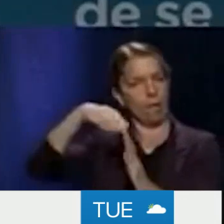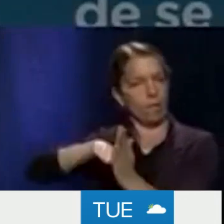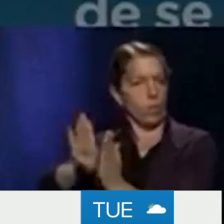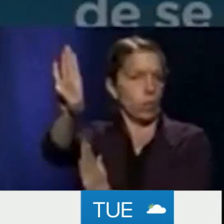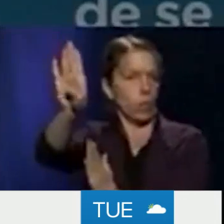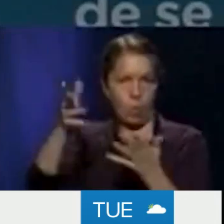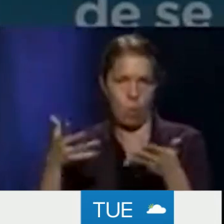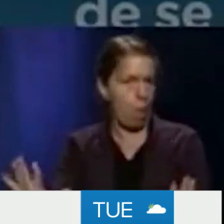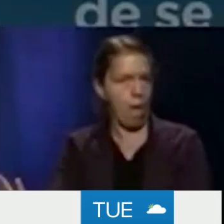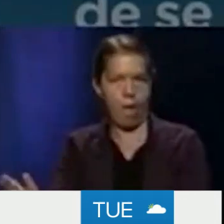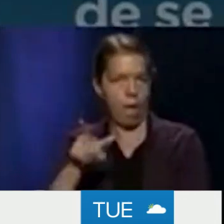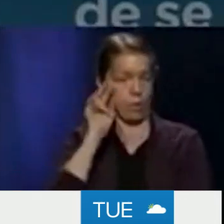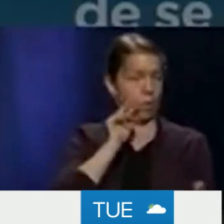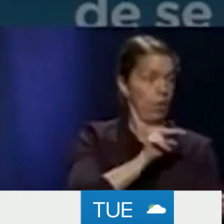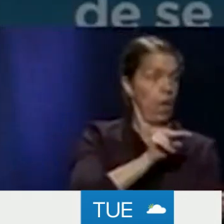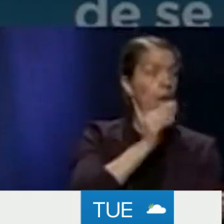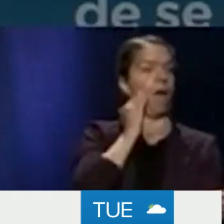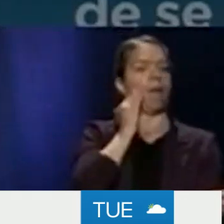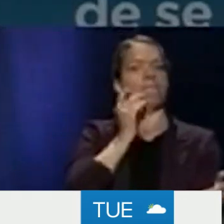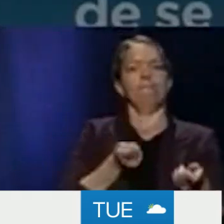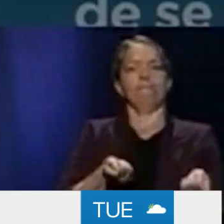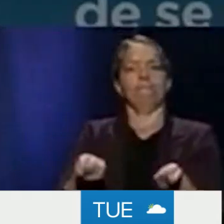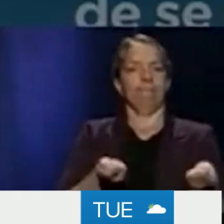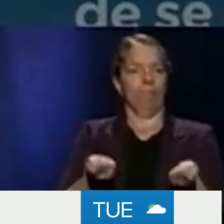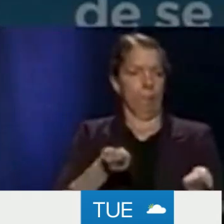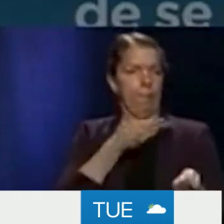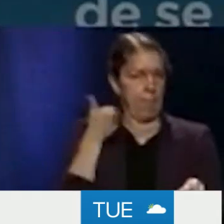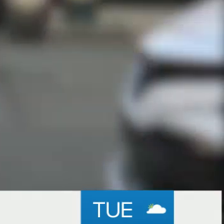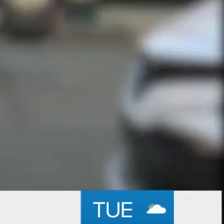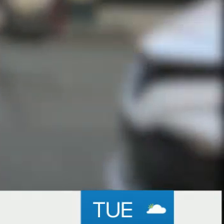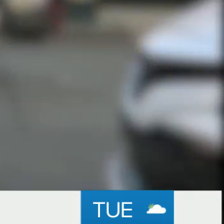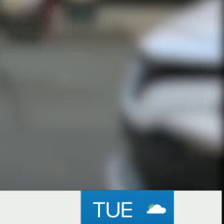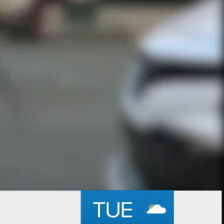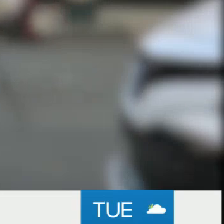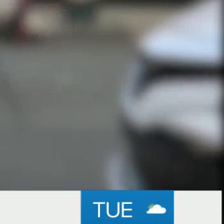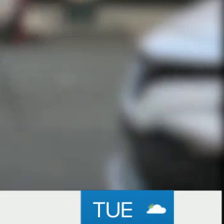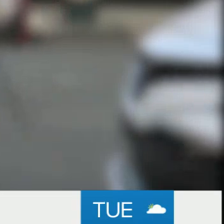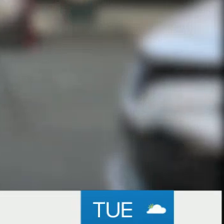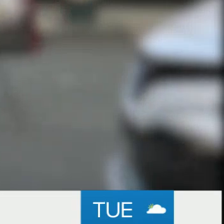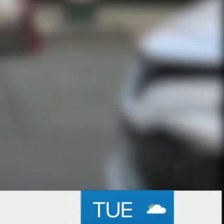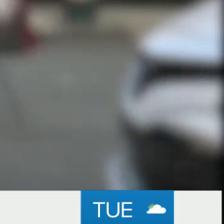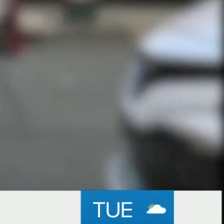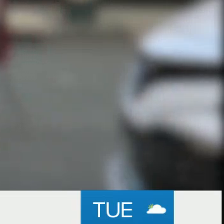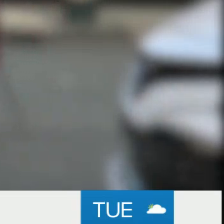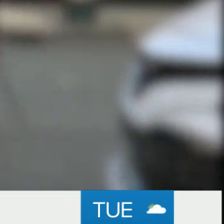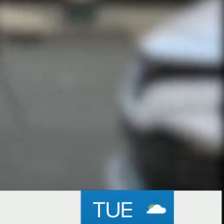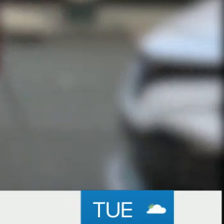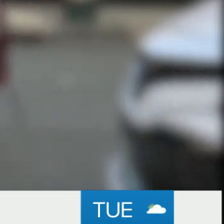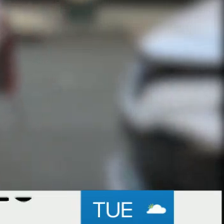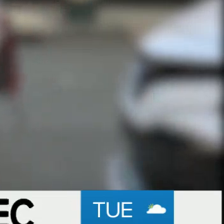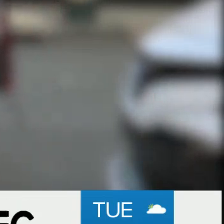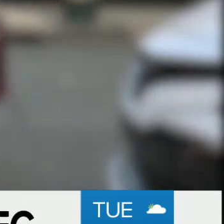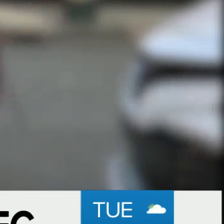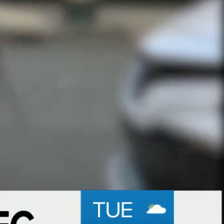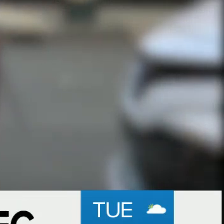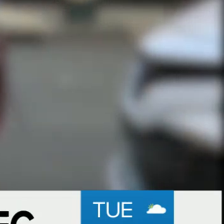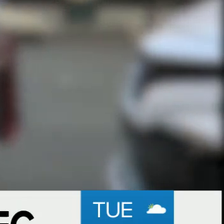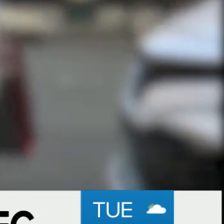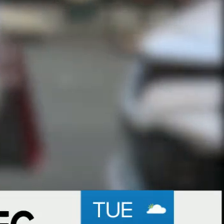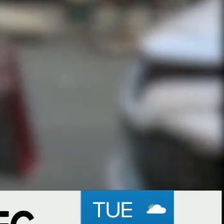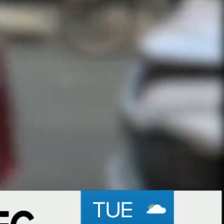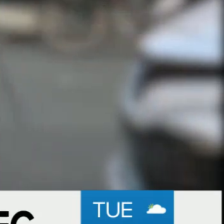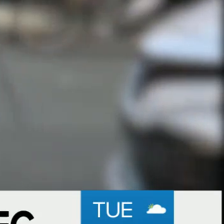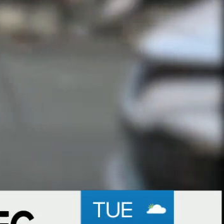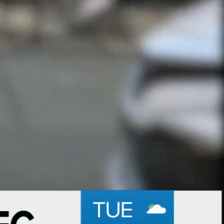in the 60 cases per day. We're now over 200. Quebec now with almost 64,000 cases since the start of